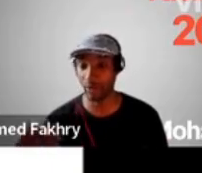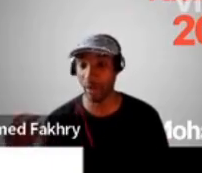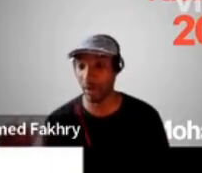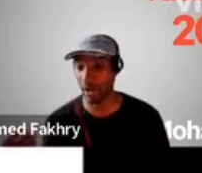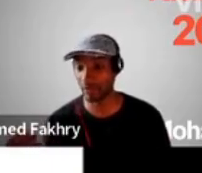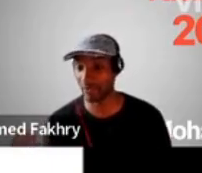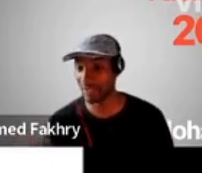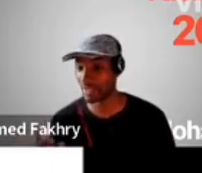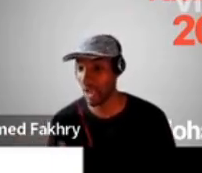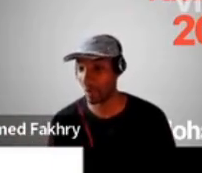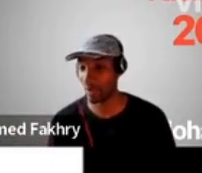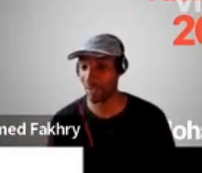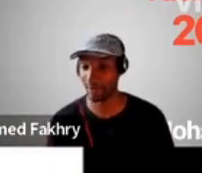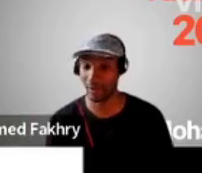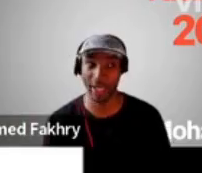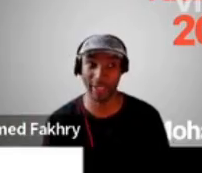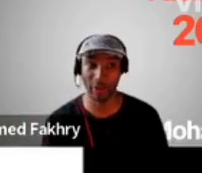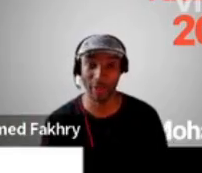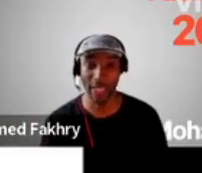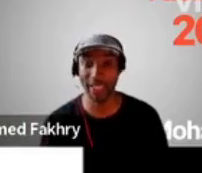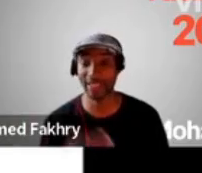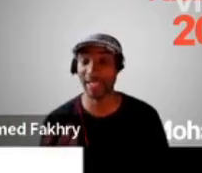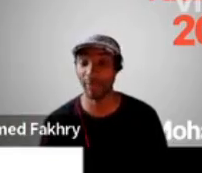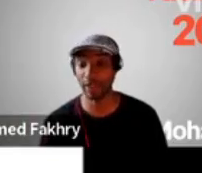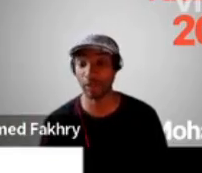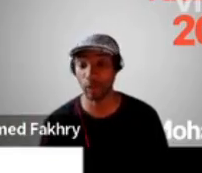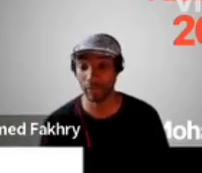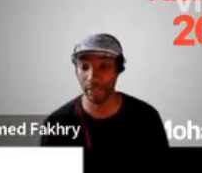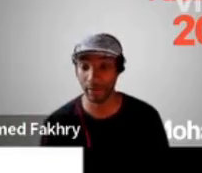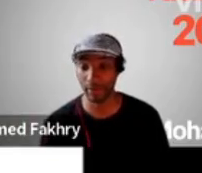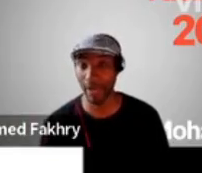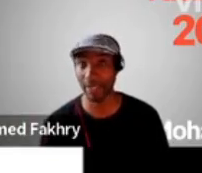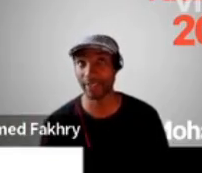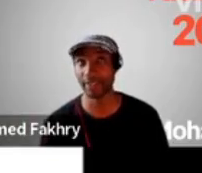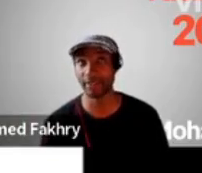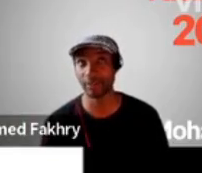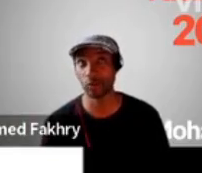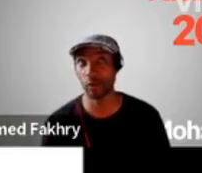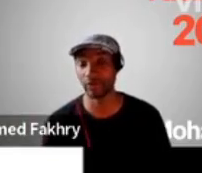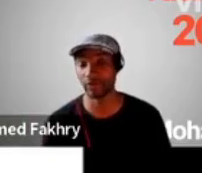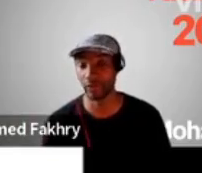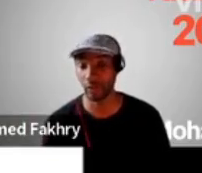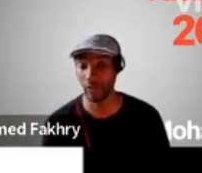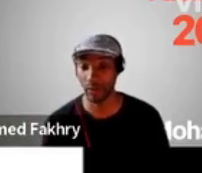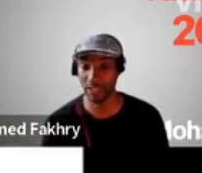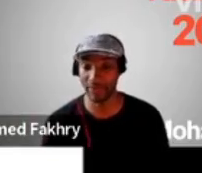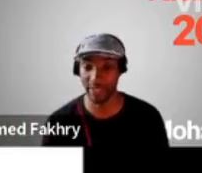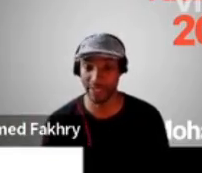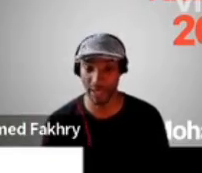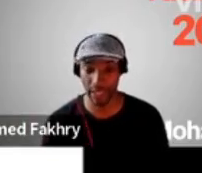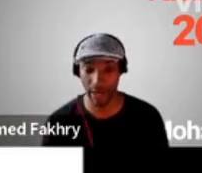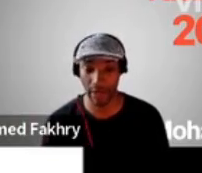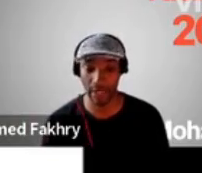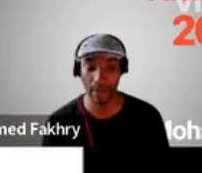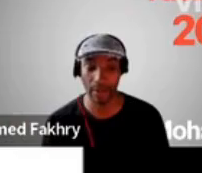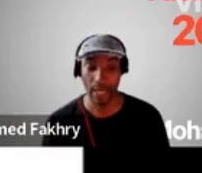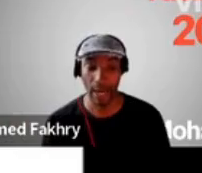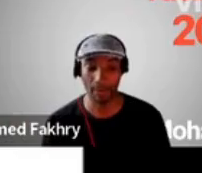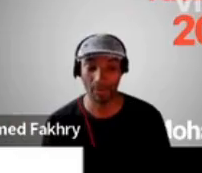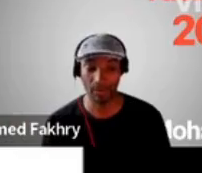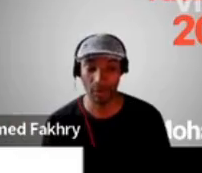not, aware of the things that are happening when they are there. And that happened to me back in 21st when I was living in South